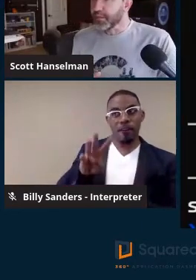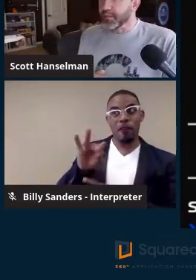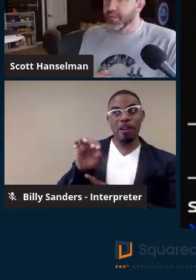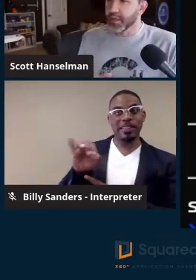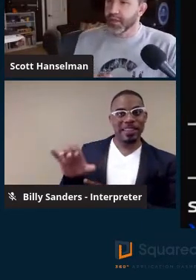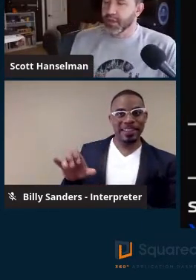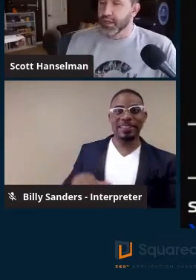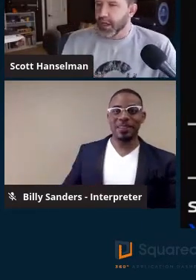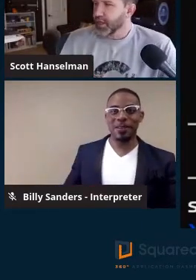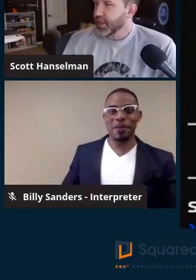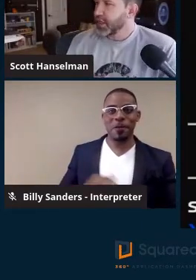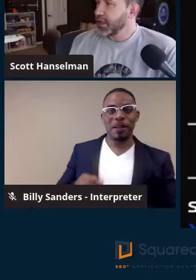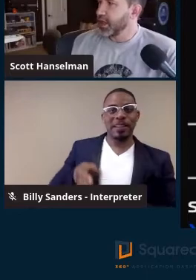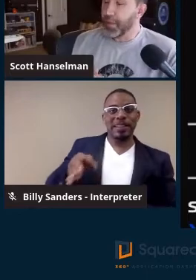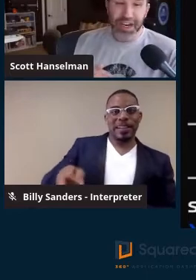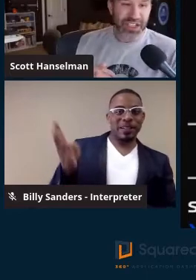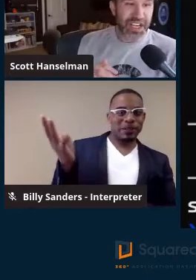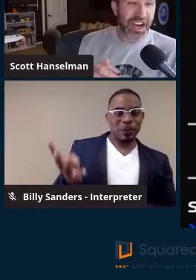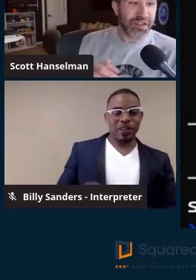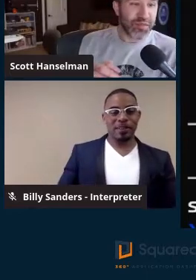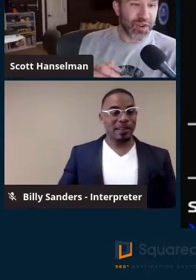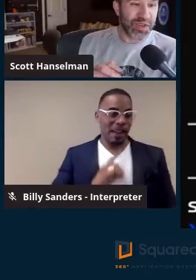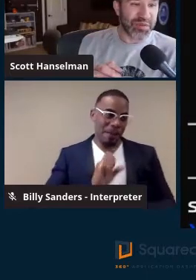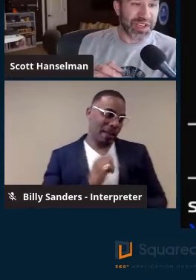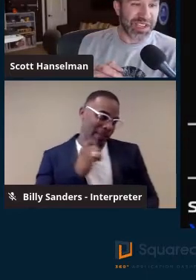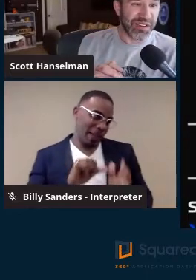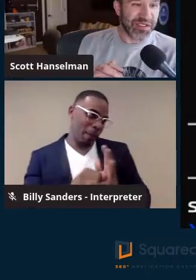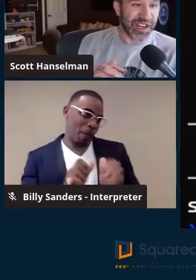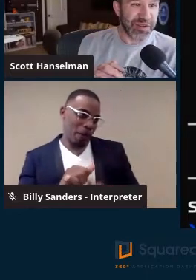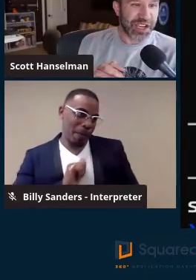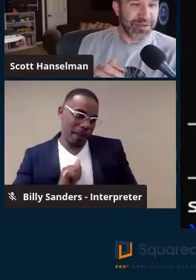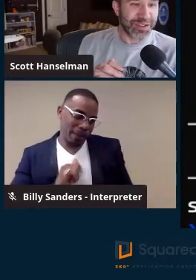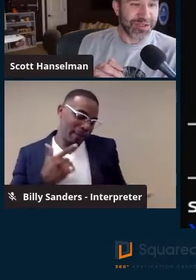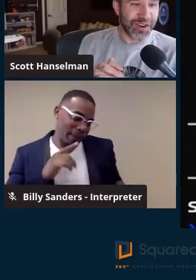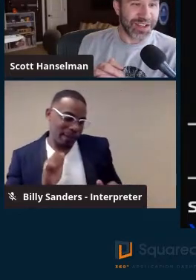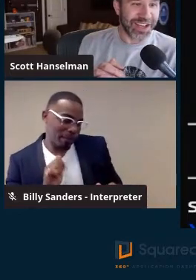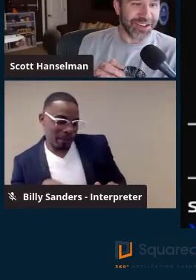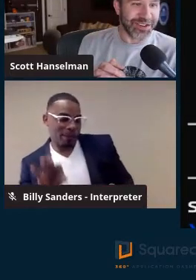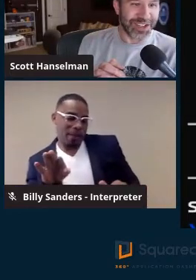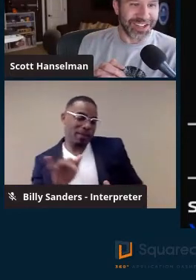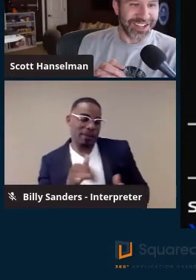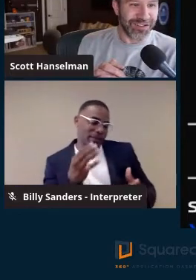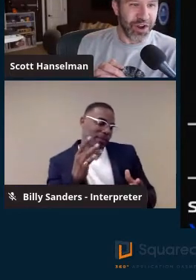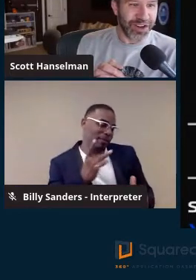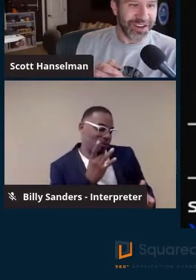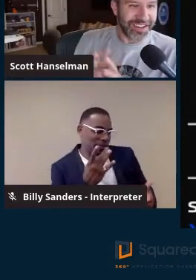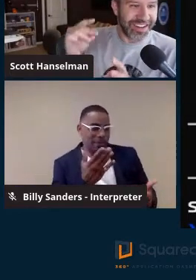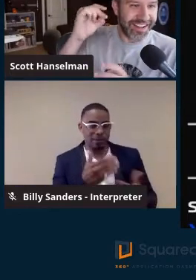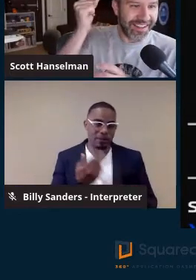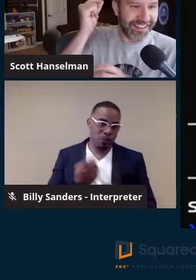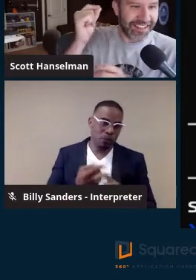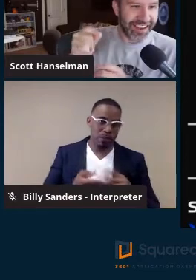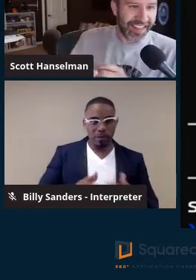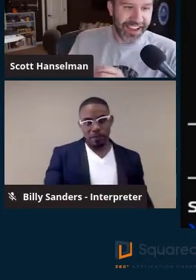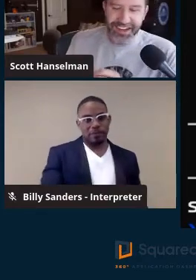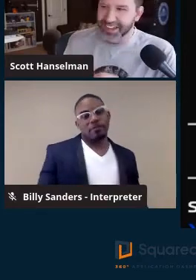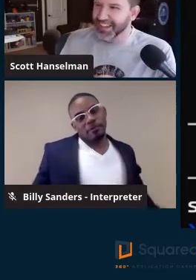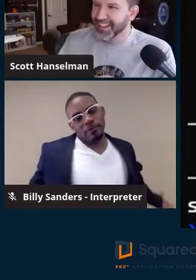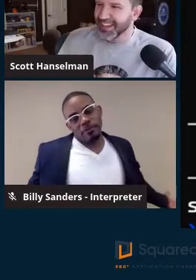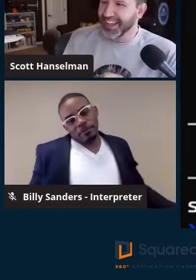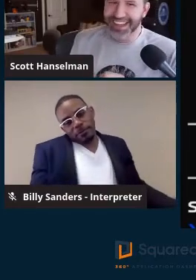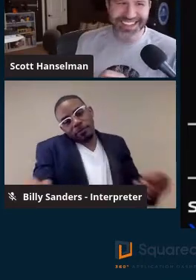seconds with the delay on the stream. I see. I'm actually kind of impressed with myself that I was able to find that utility and run it like